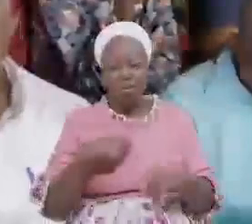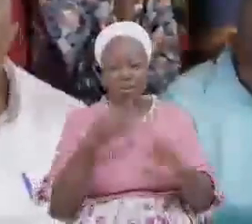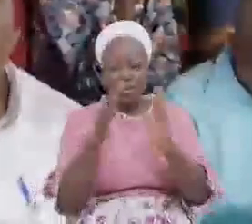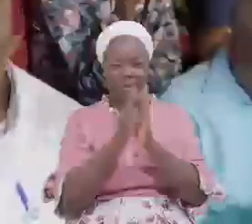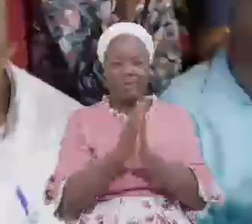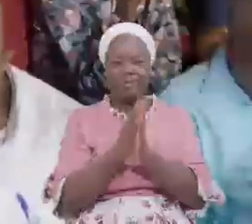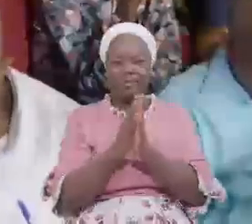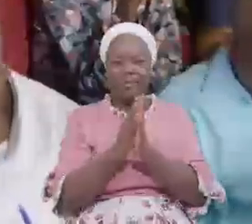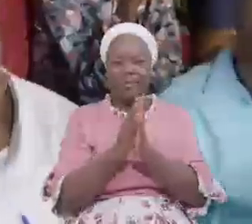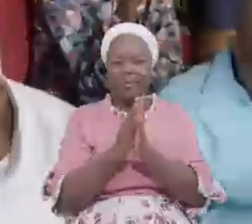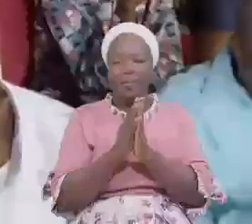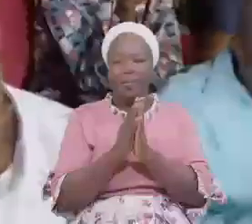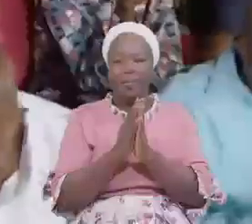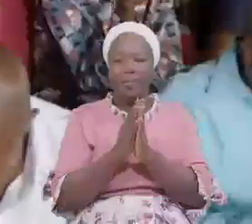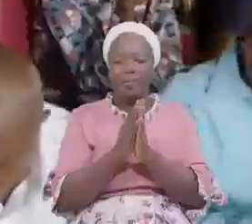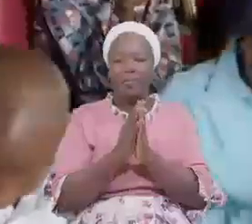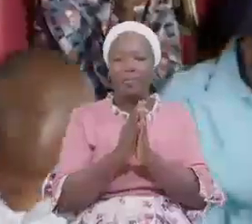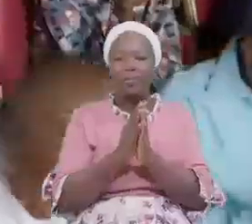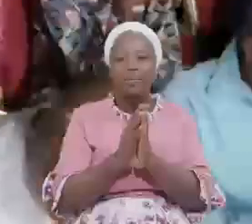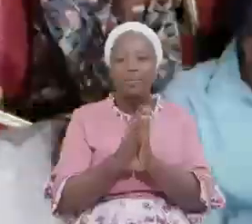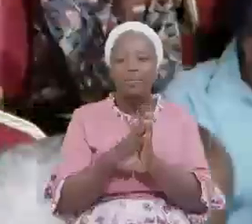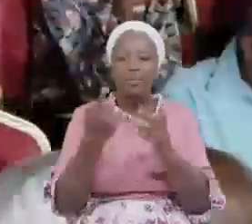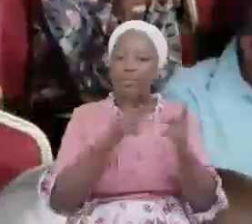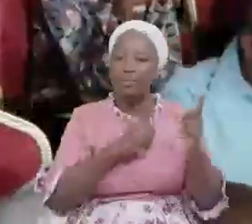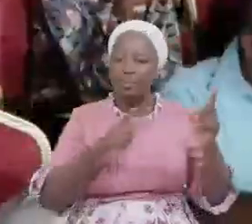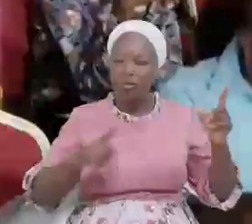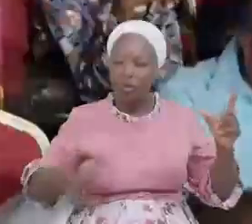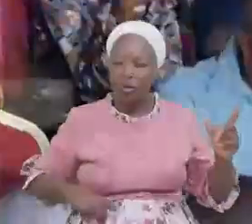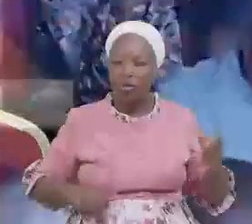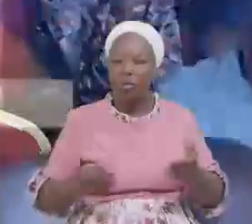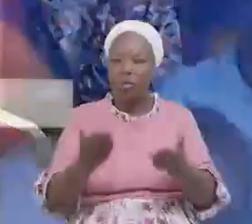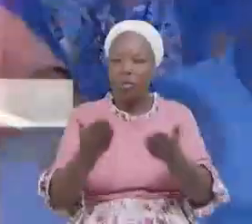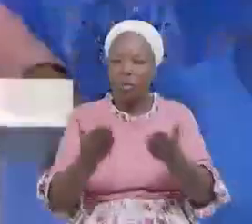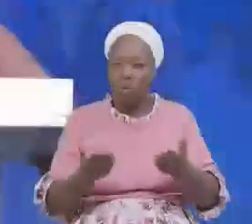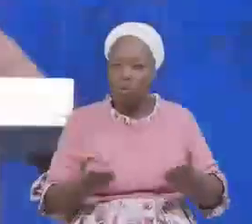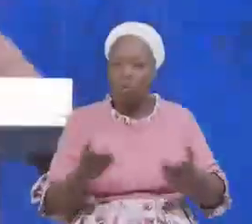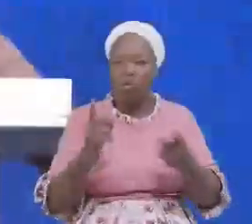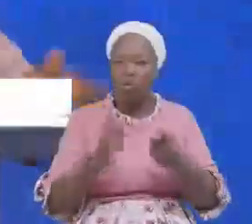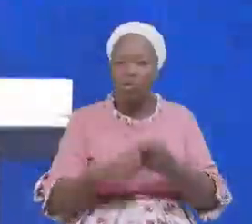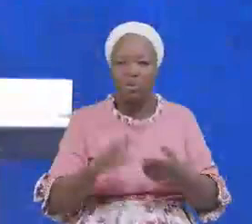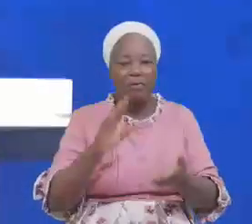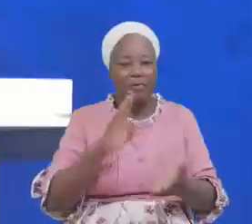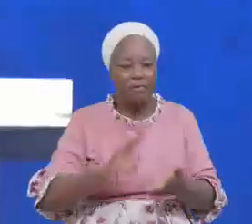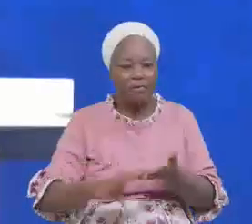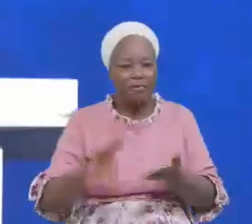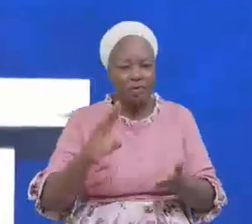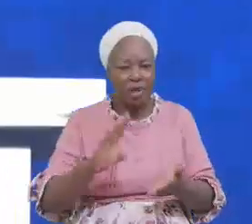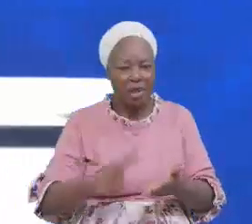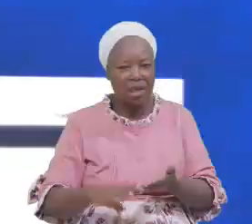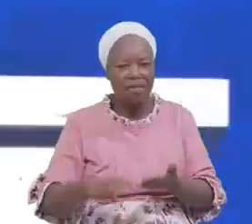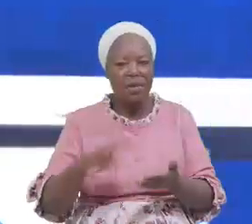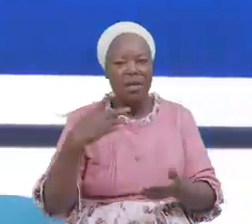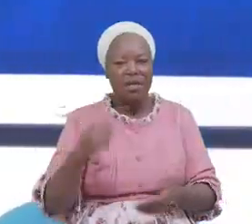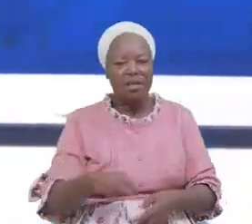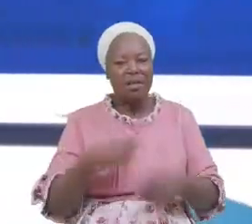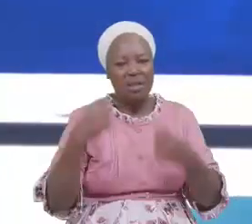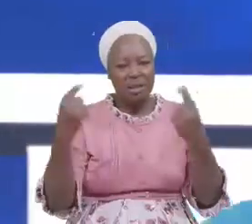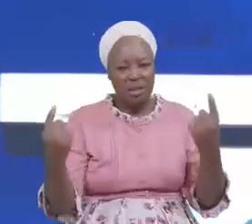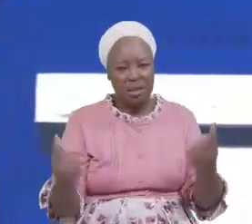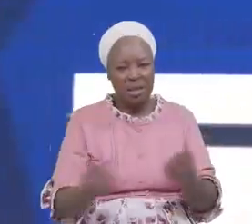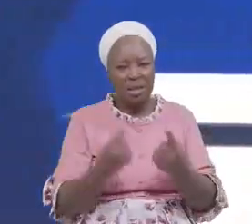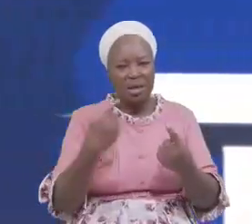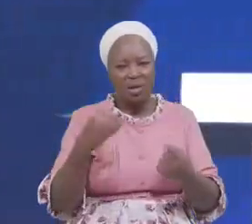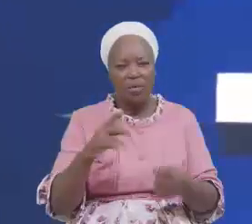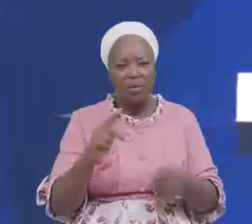closed. The Lord wants to forgive the sin of the people that